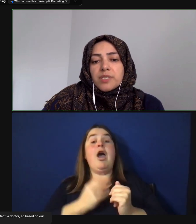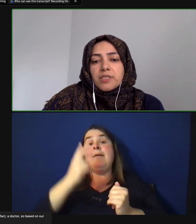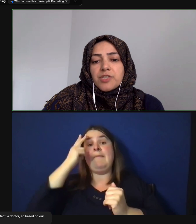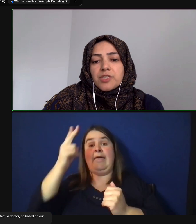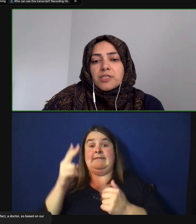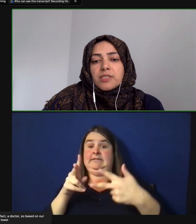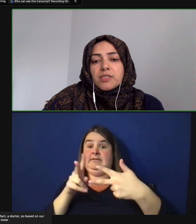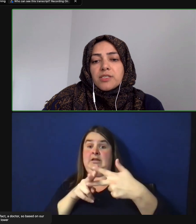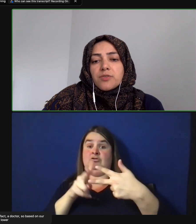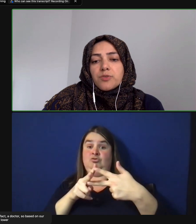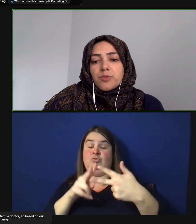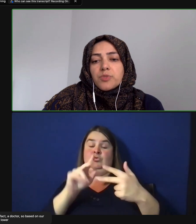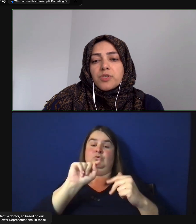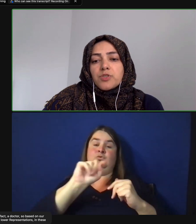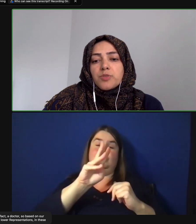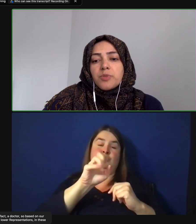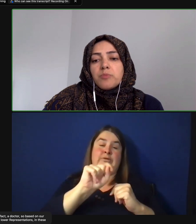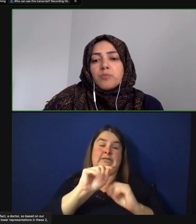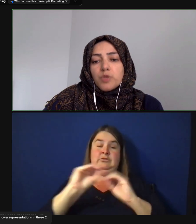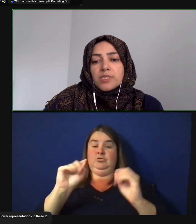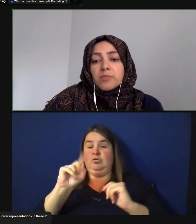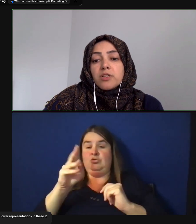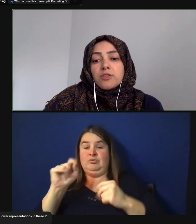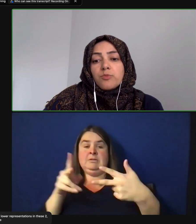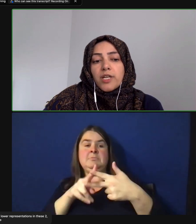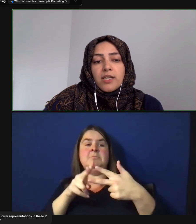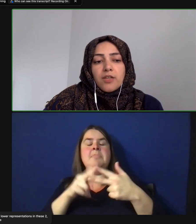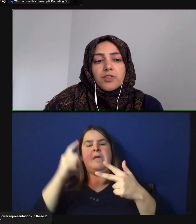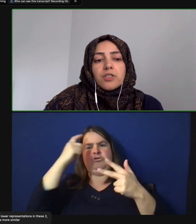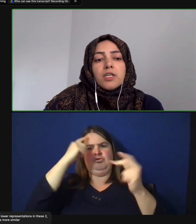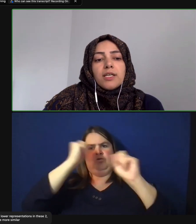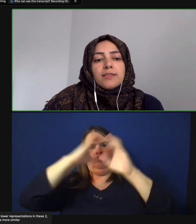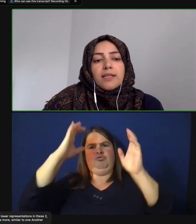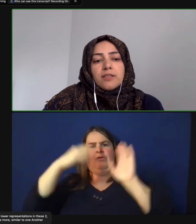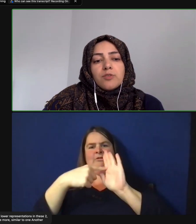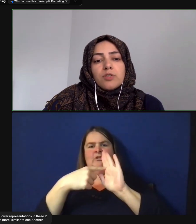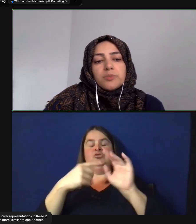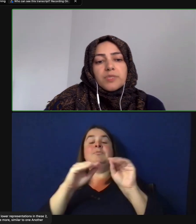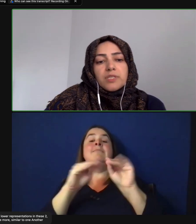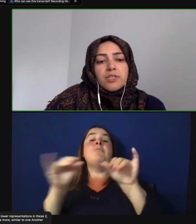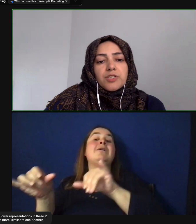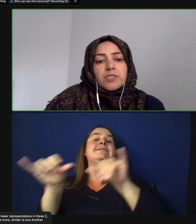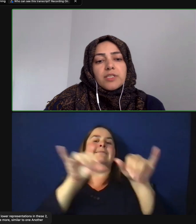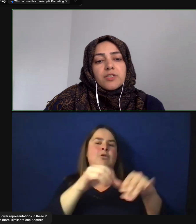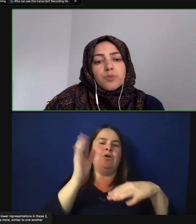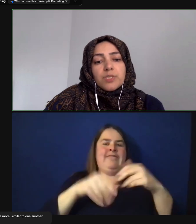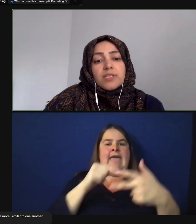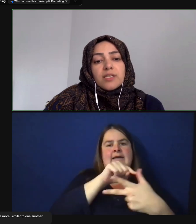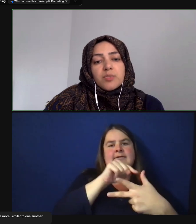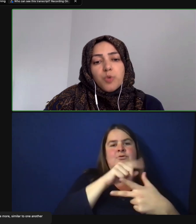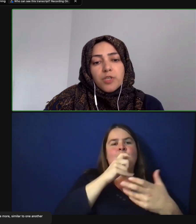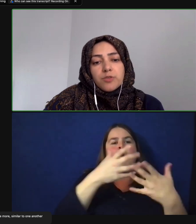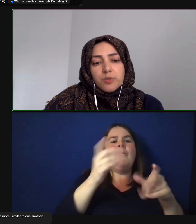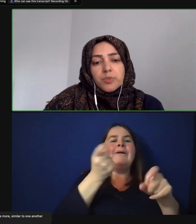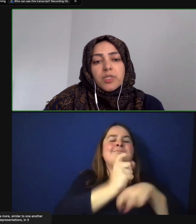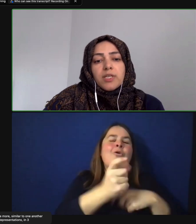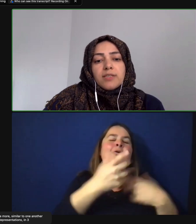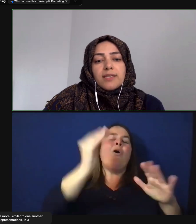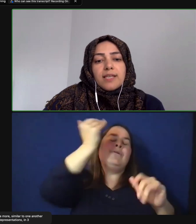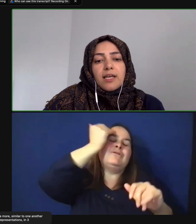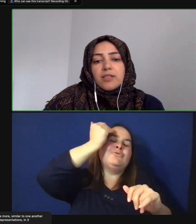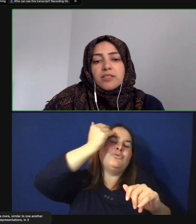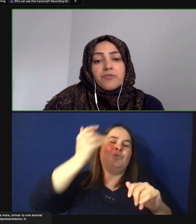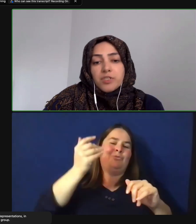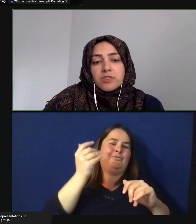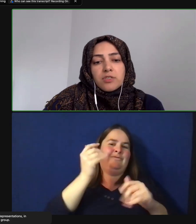neural representations in these two groups should be more similar to one another than the neural representations in twist and sport group